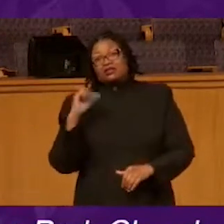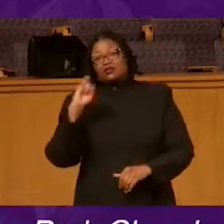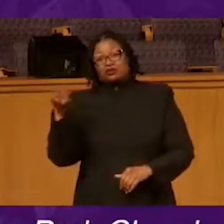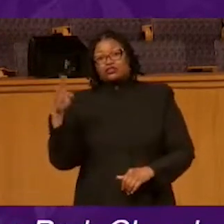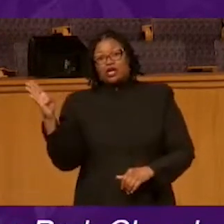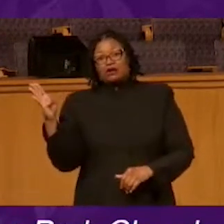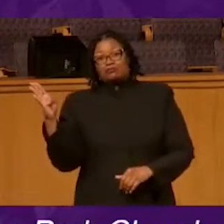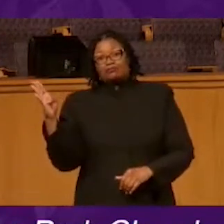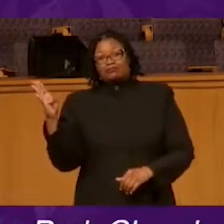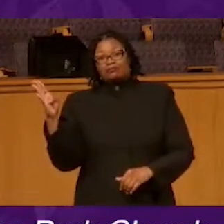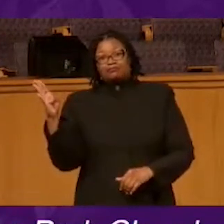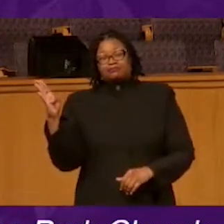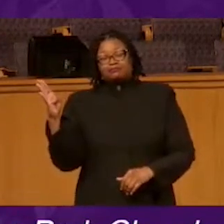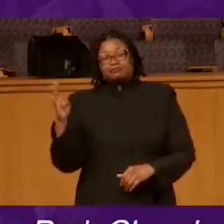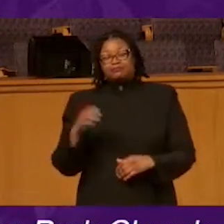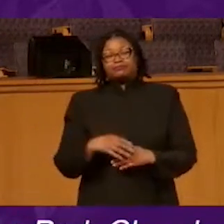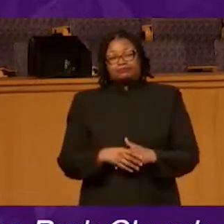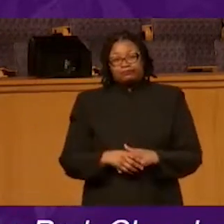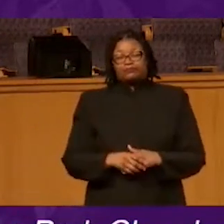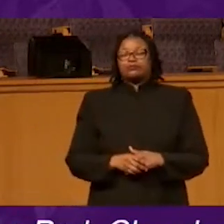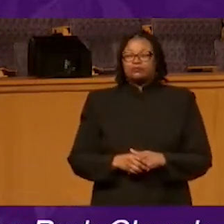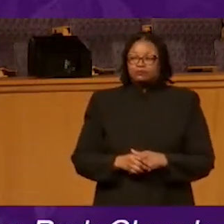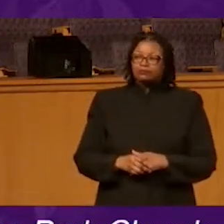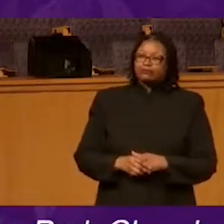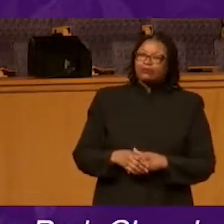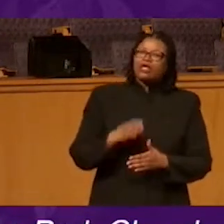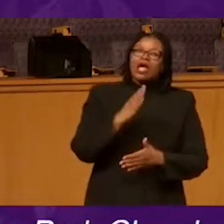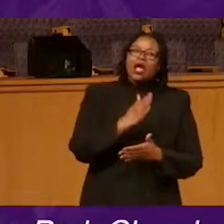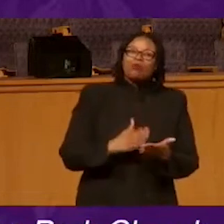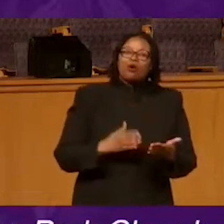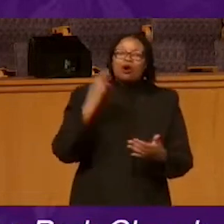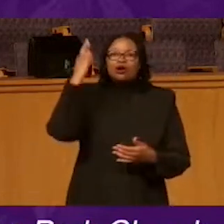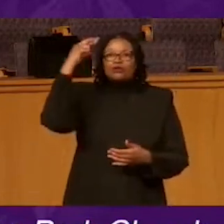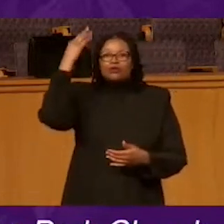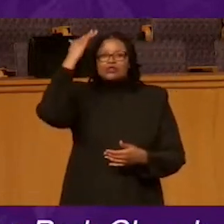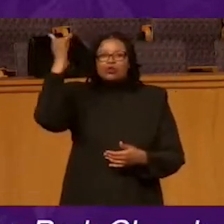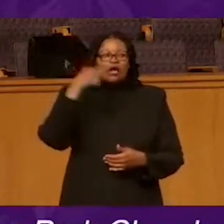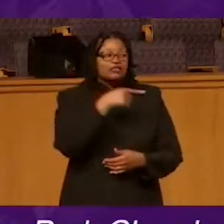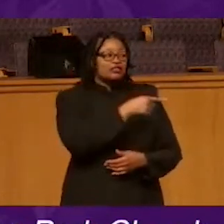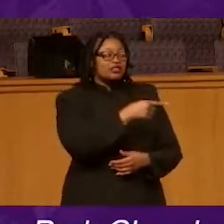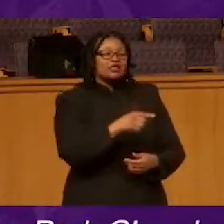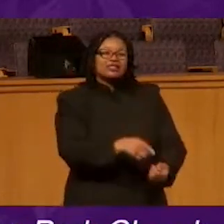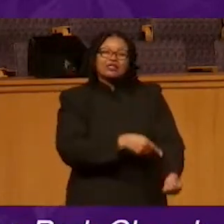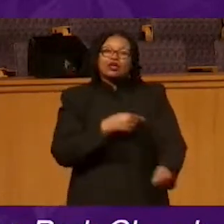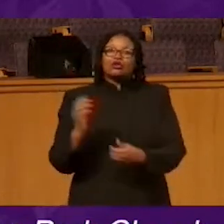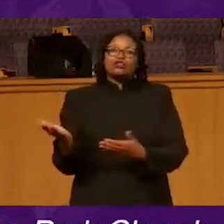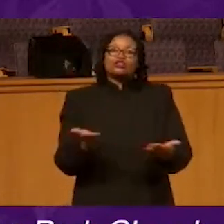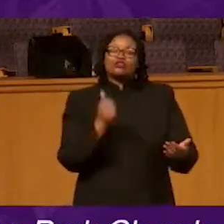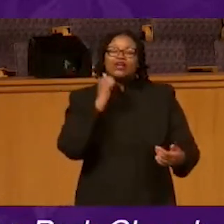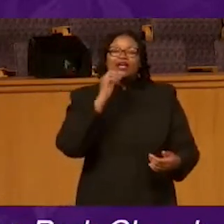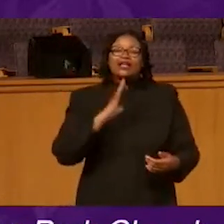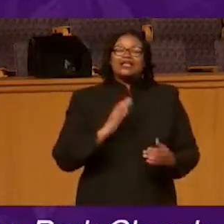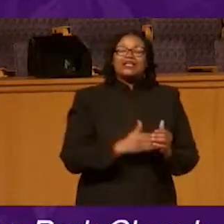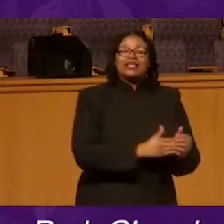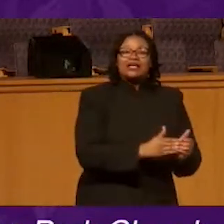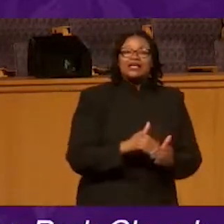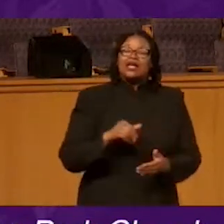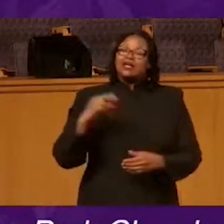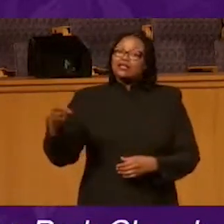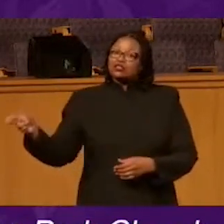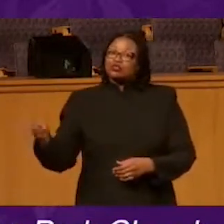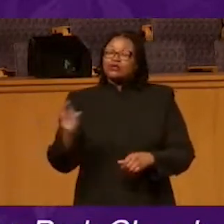I want that to sink in. And part of the reason why she is the longest serving leading lady in the history of the